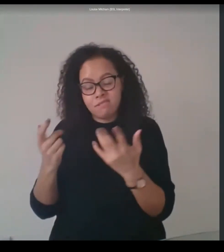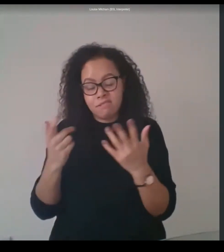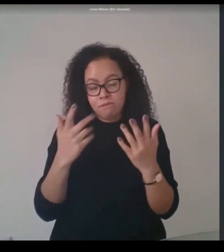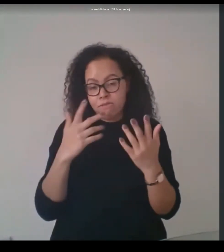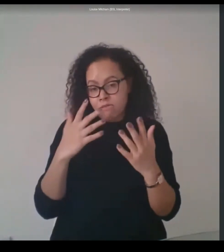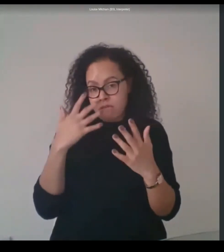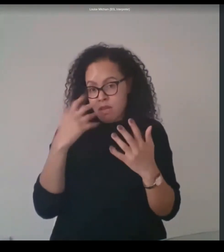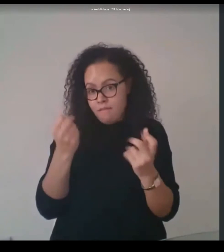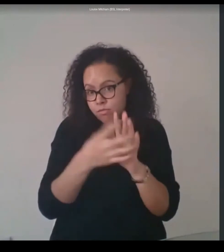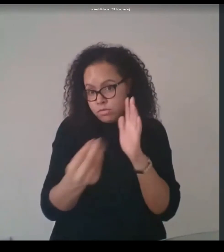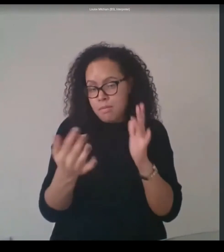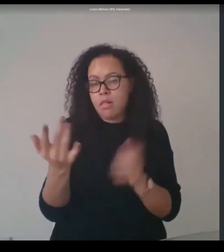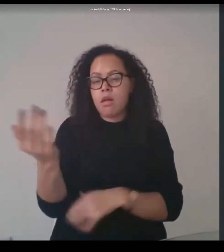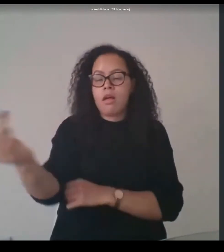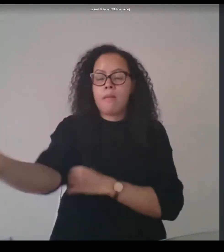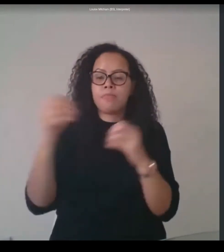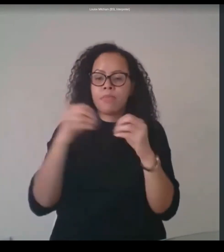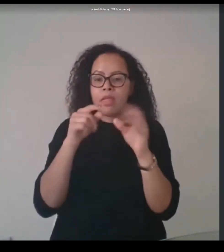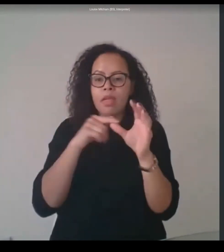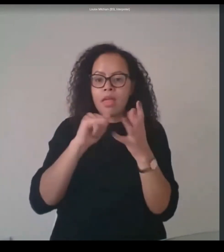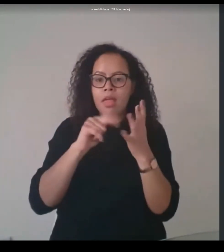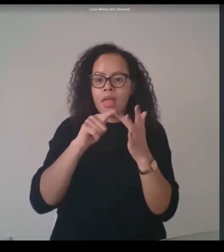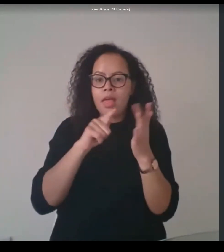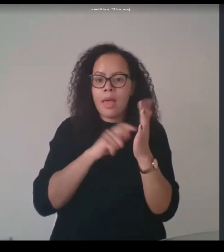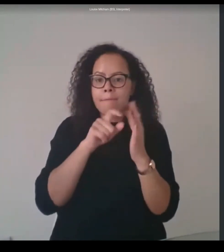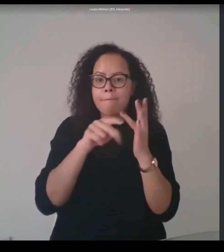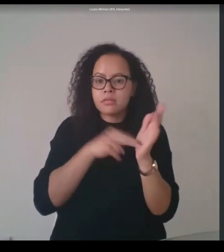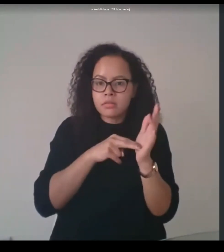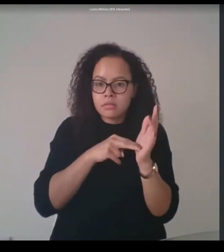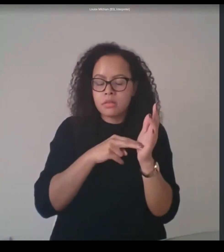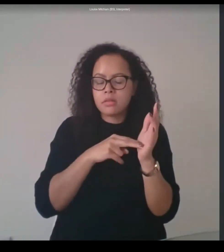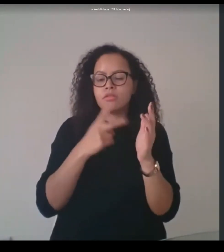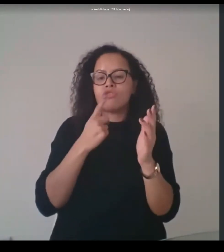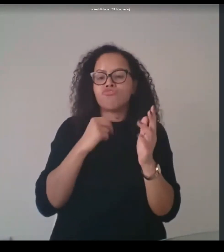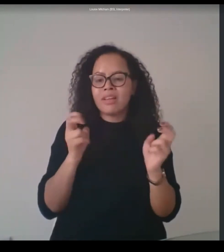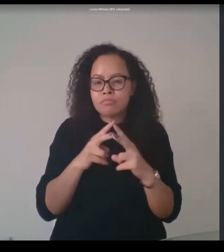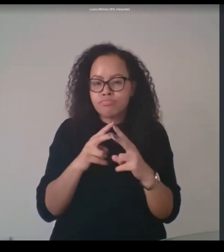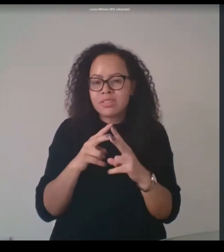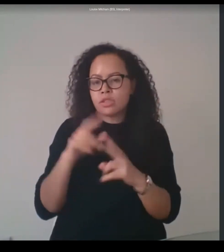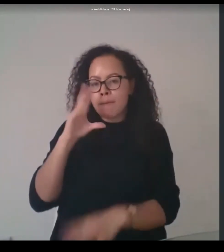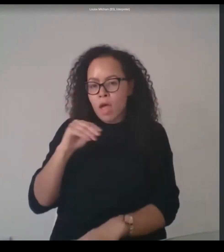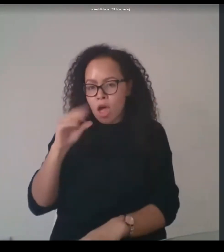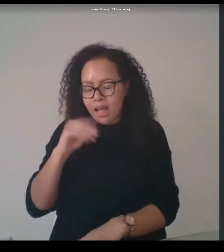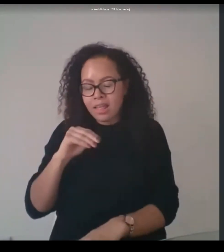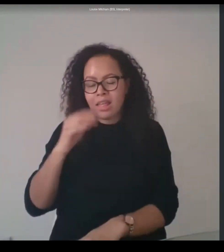from Basildon, London Borough of Barking and Dagenham, Redbridge, Kingston,